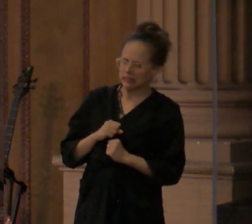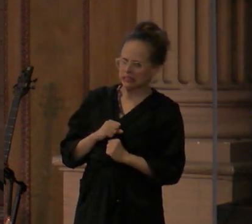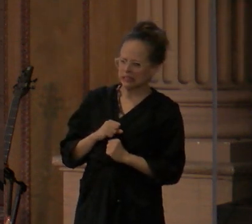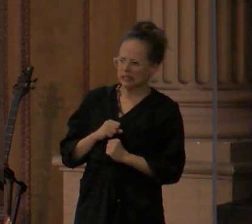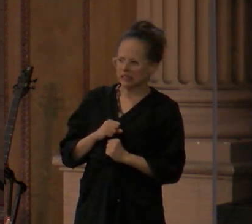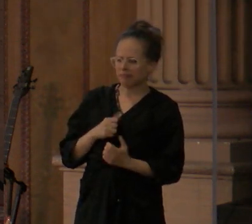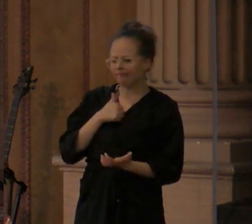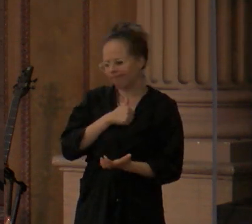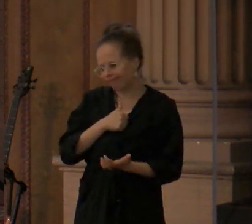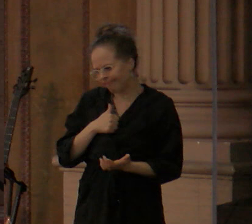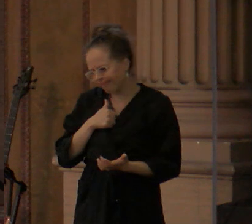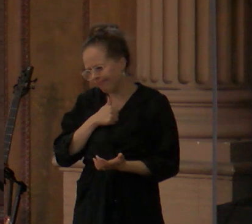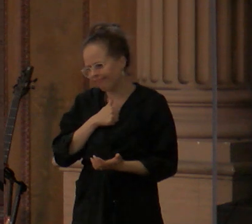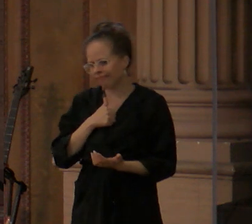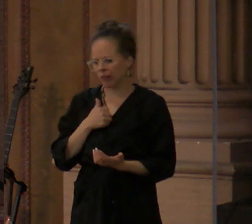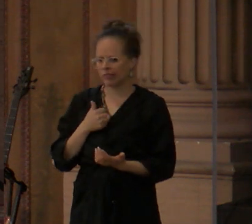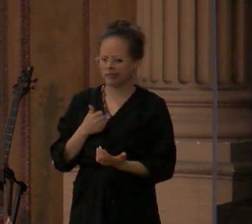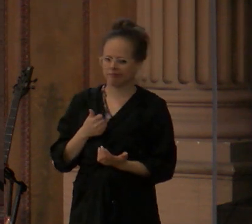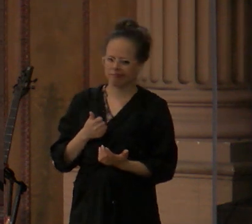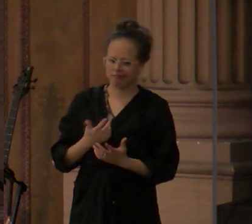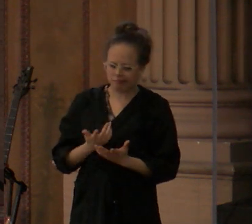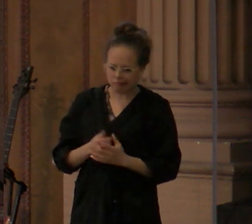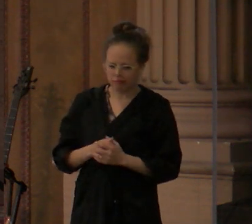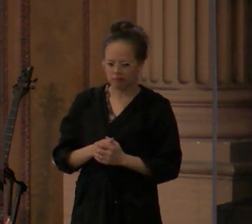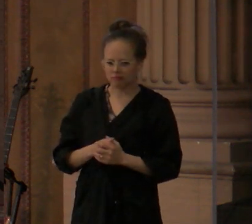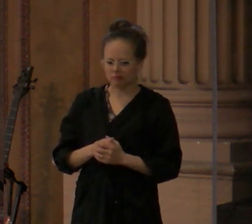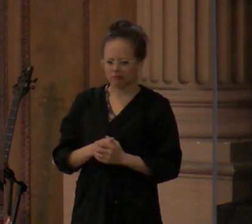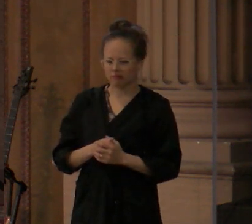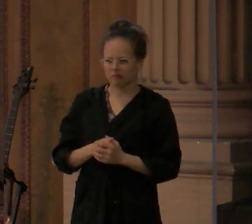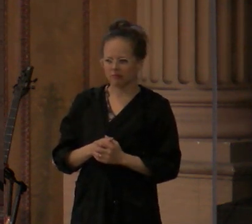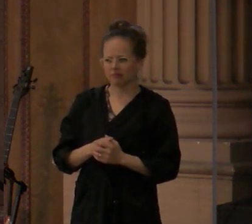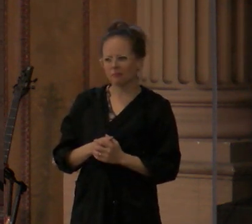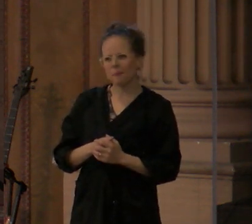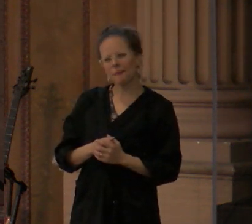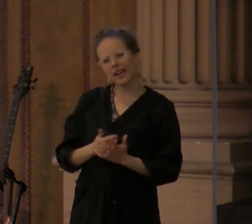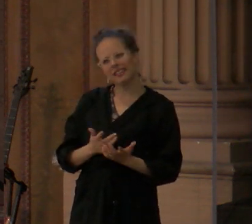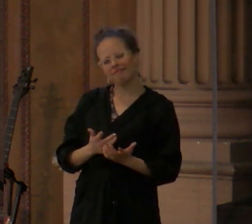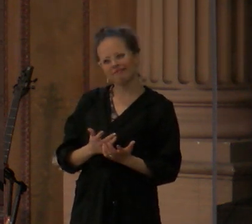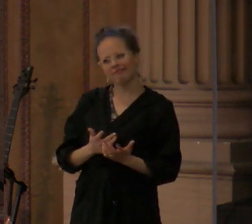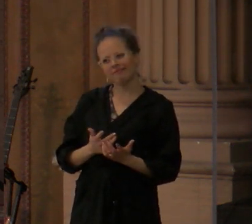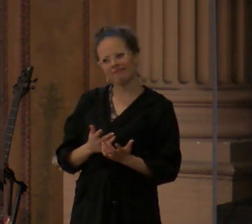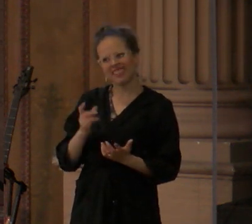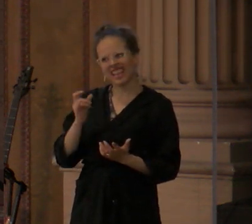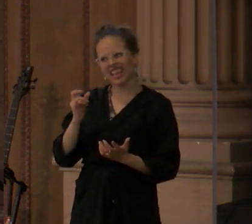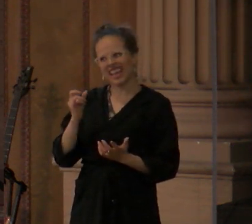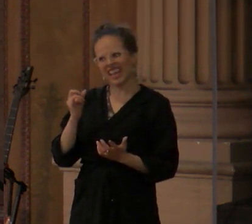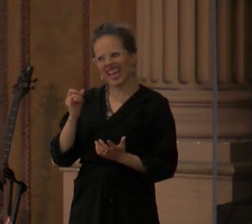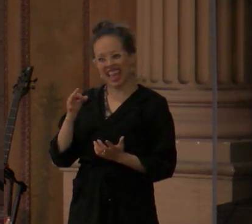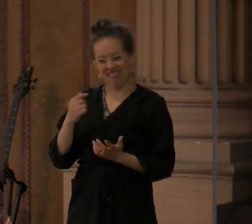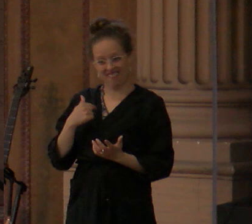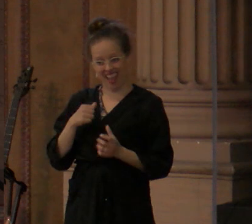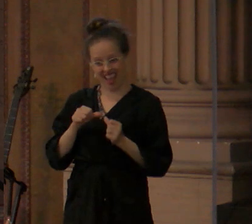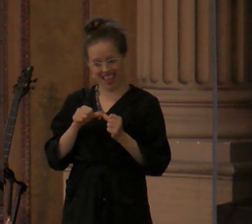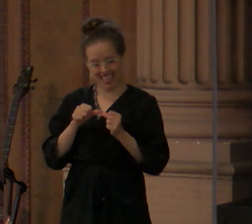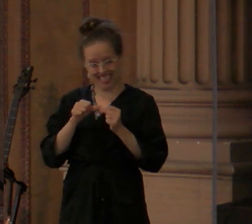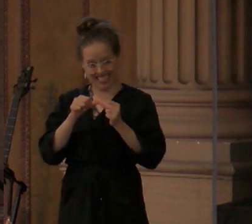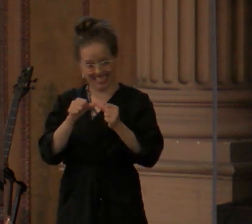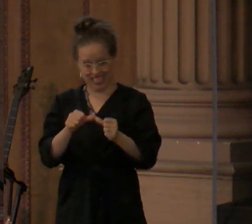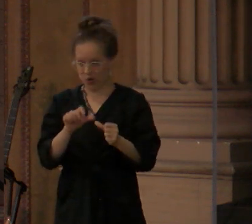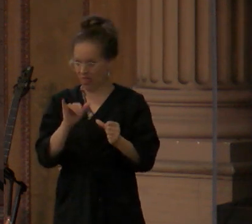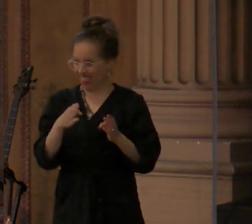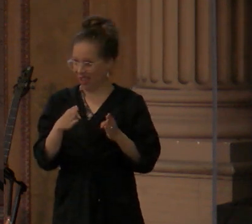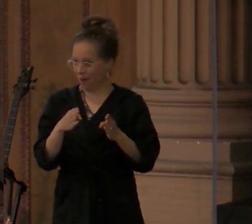sorry that we made a mess of relationships, but it's all a little bit hollow when we're still okay with staying in a way of life